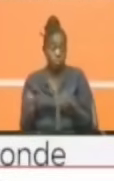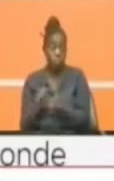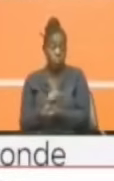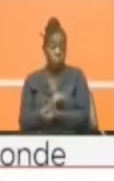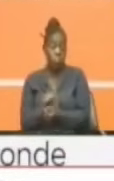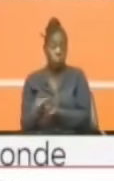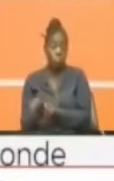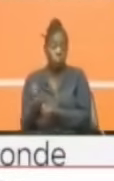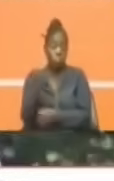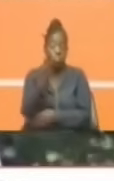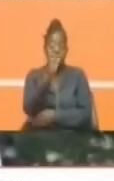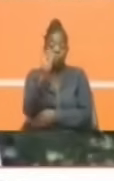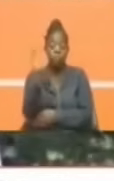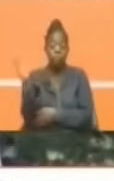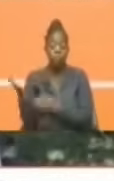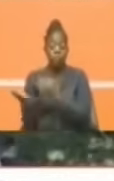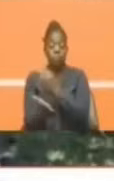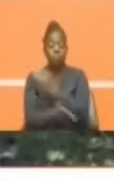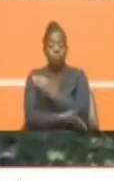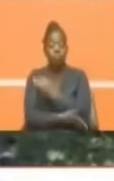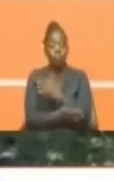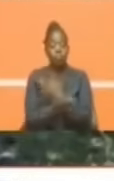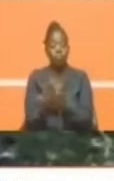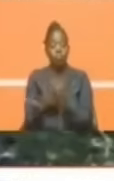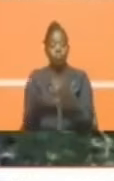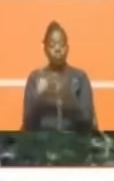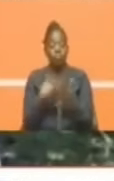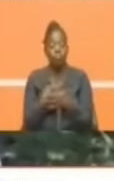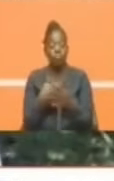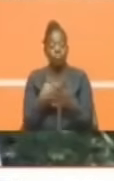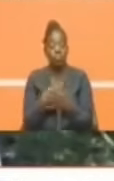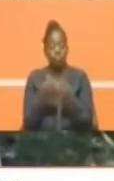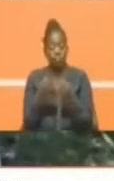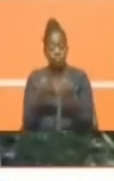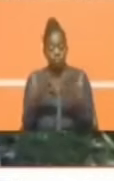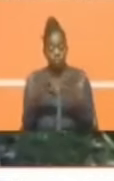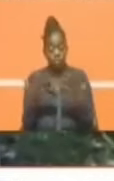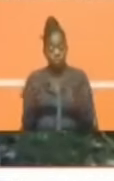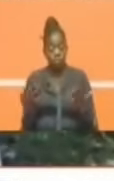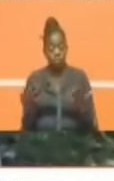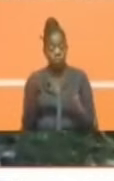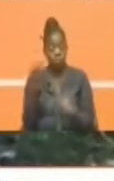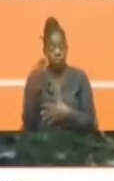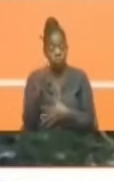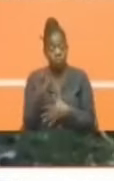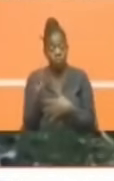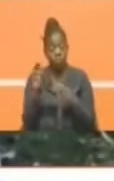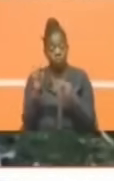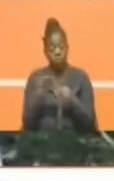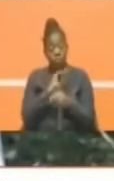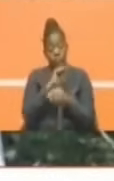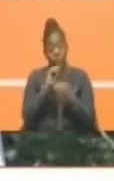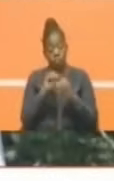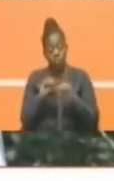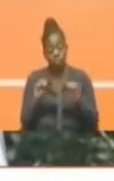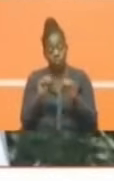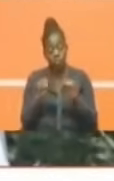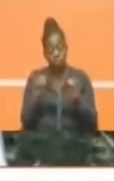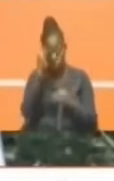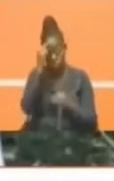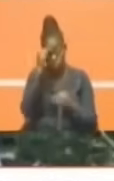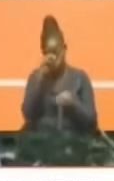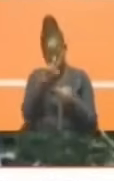Babyonoona. Emiti bagitema, industries nnyingi. So bwe tuba nga tetutaddemu maanyi kusomesa bayizi